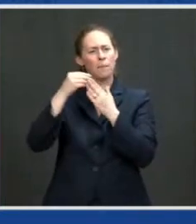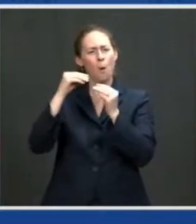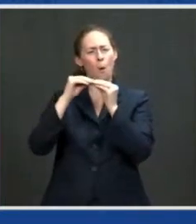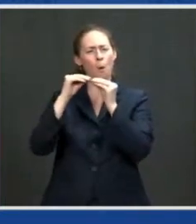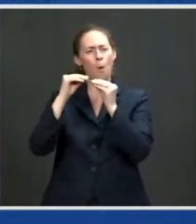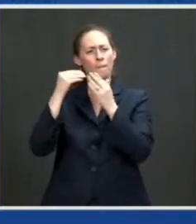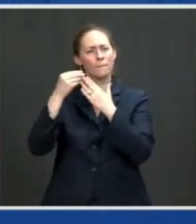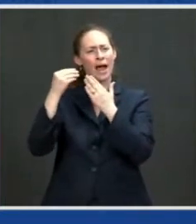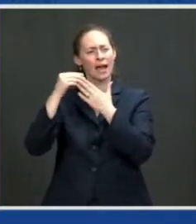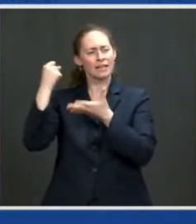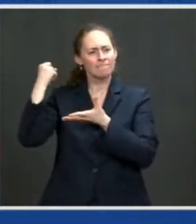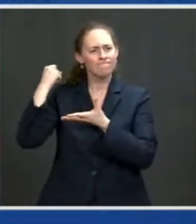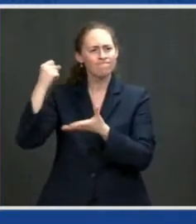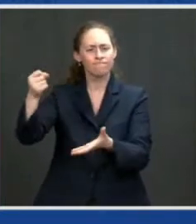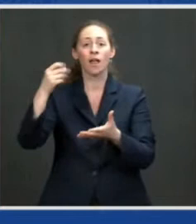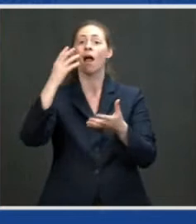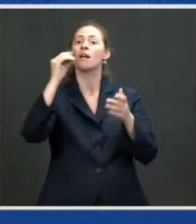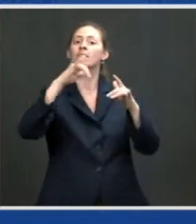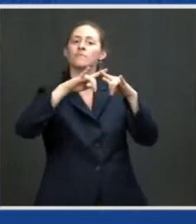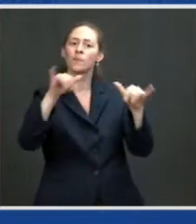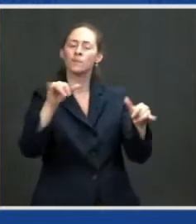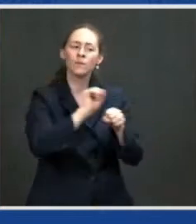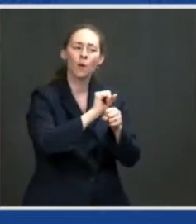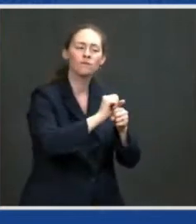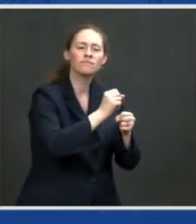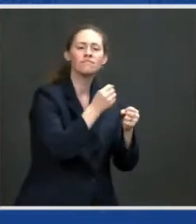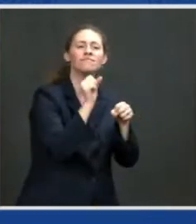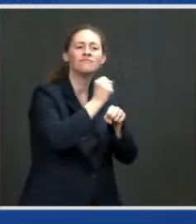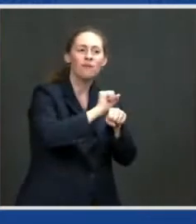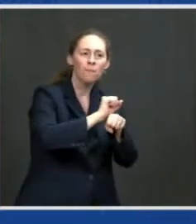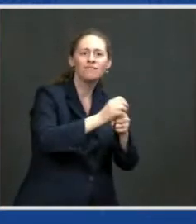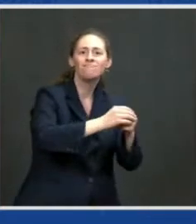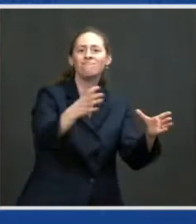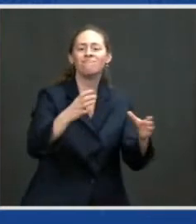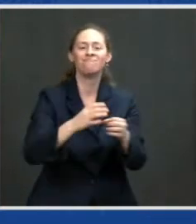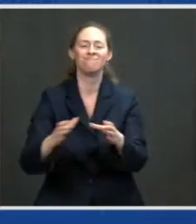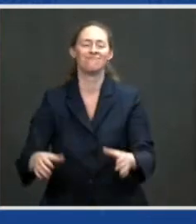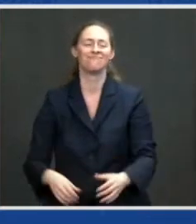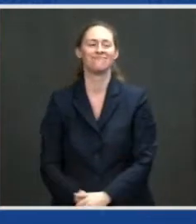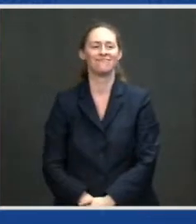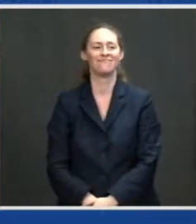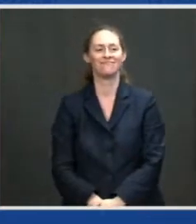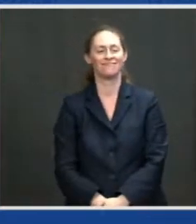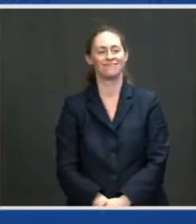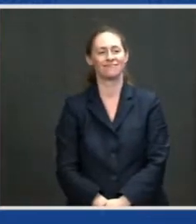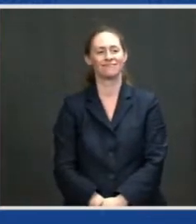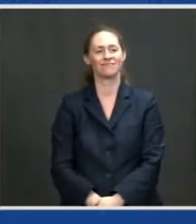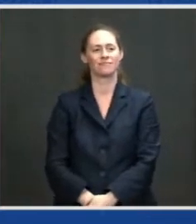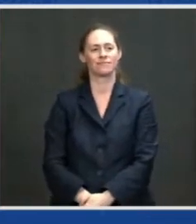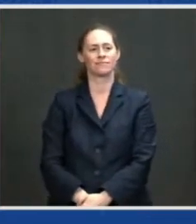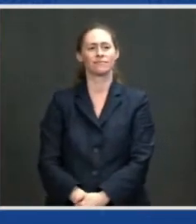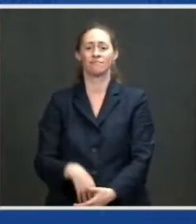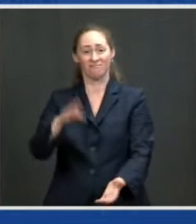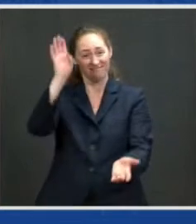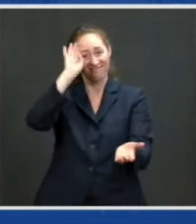Rebuilding the foundation of a strong, fair, resilient, competitive economy and save hundreds of thousands of lives.